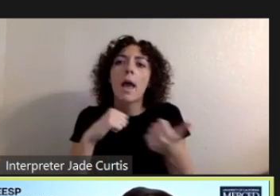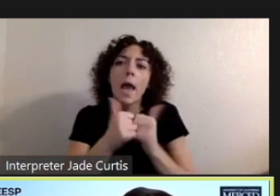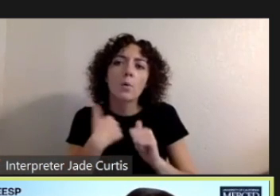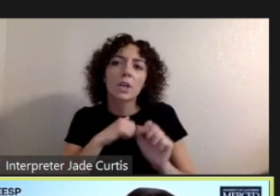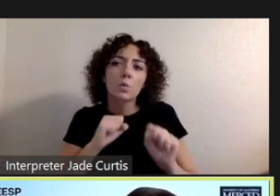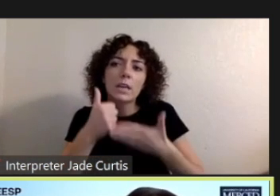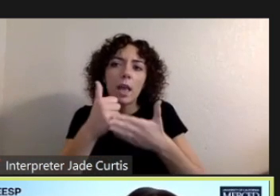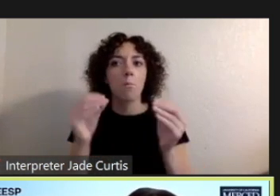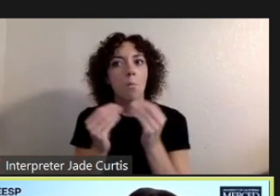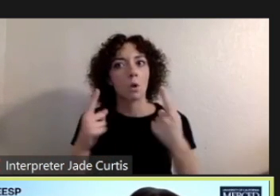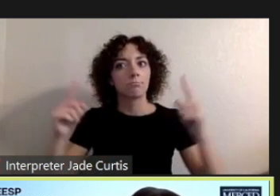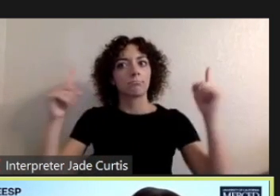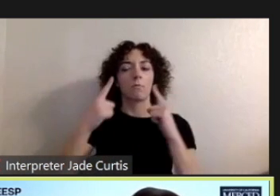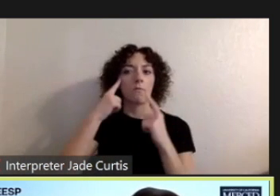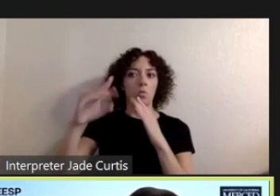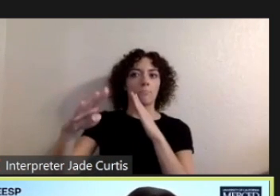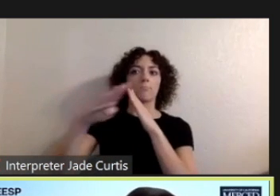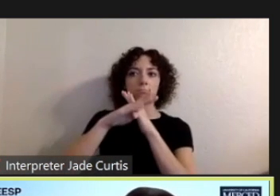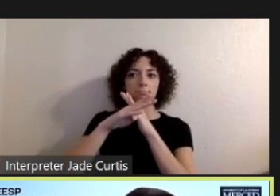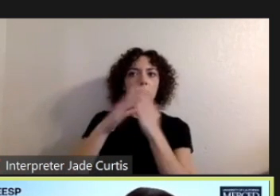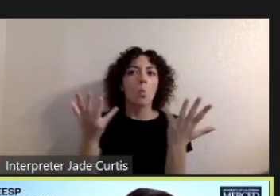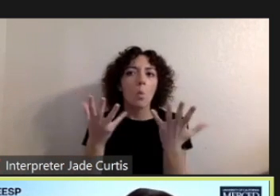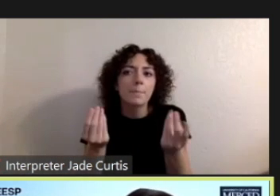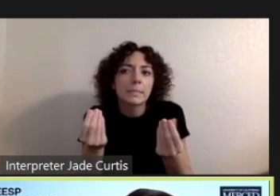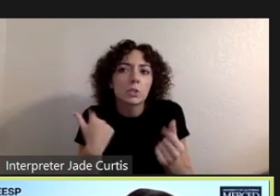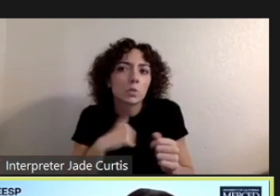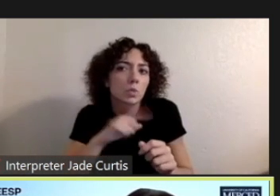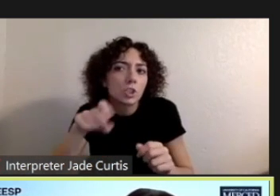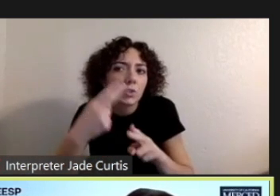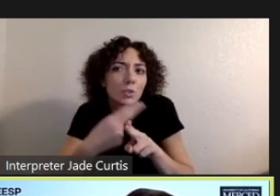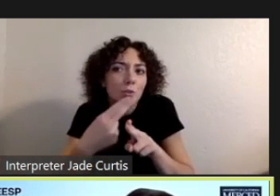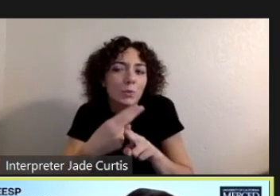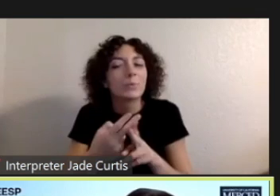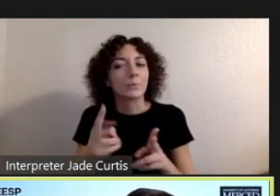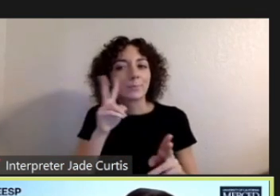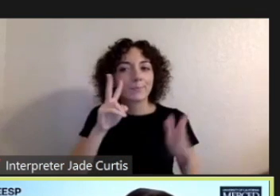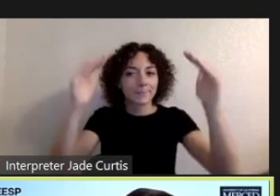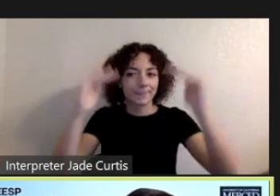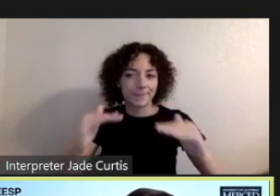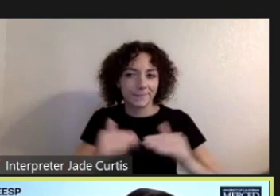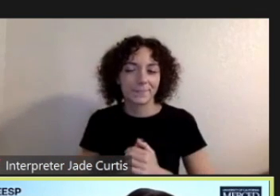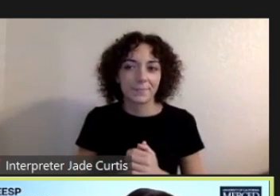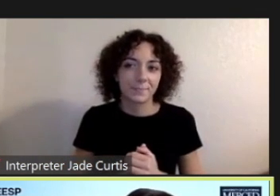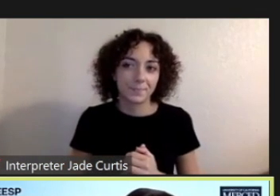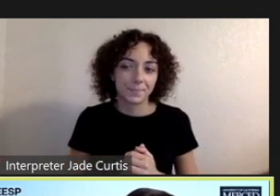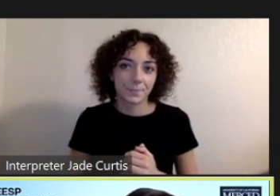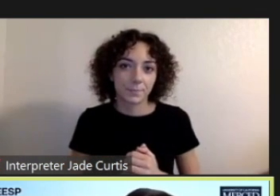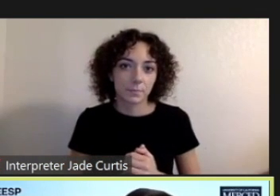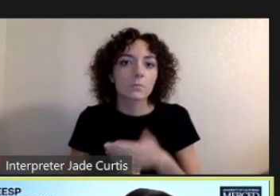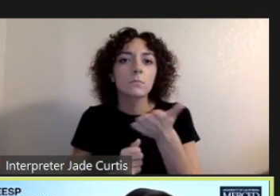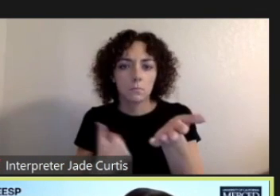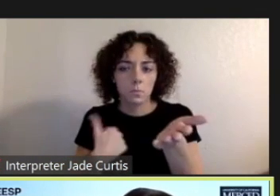think about materials or where they're located. Next slide. So these